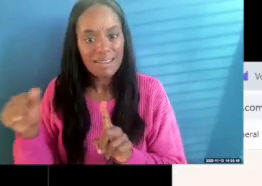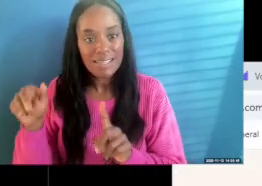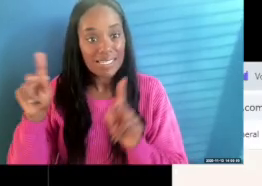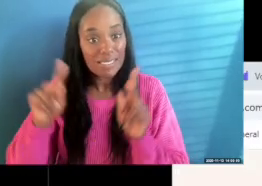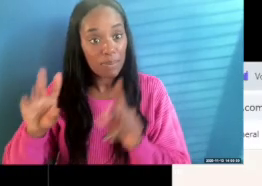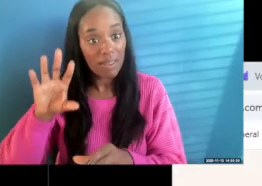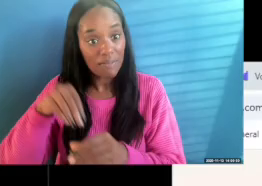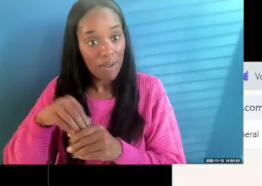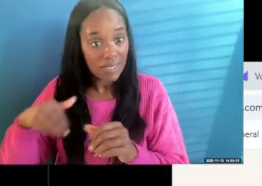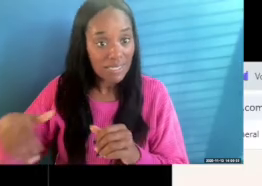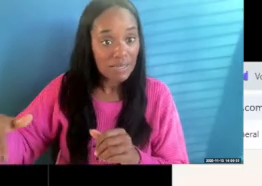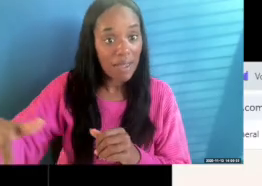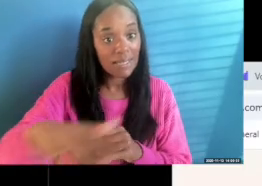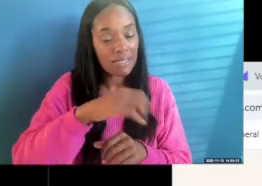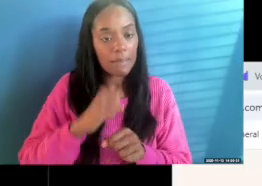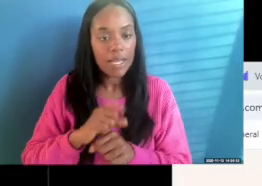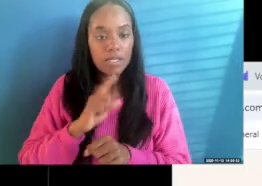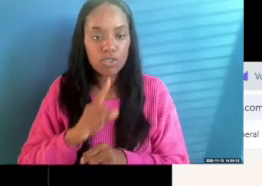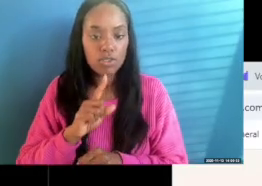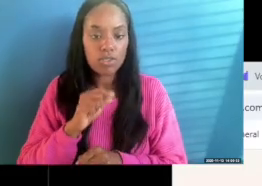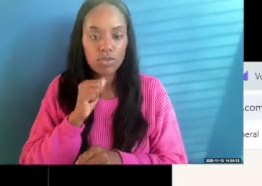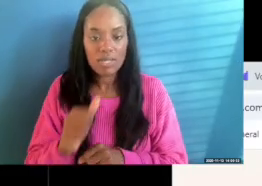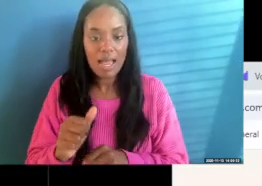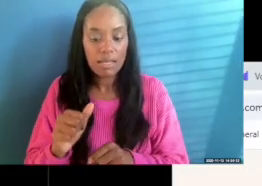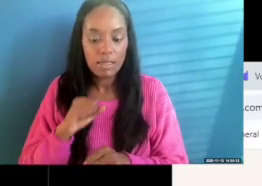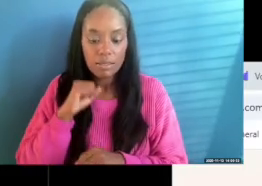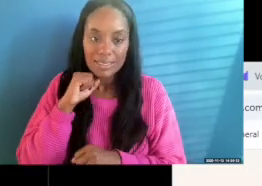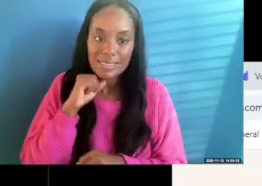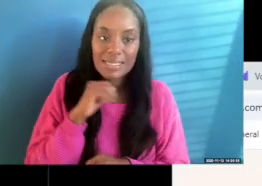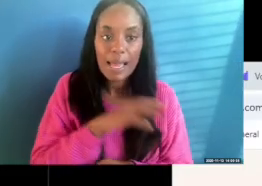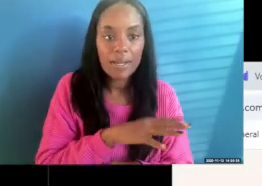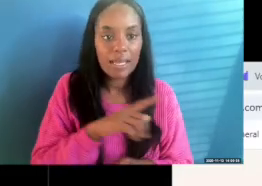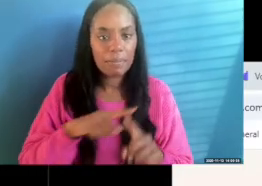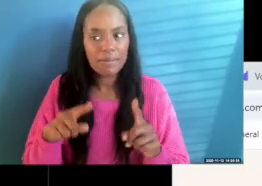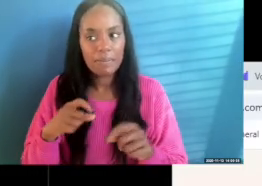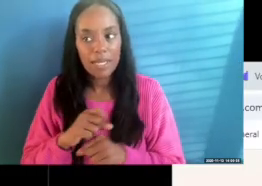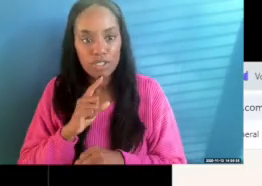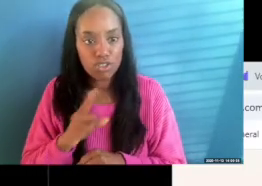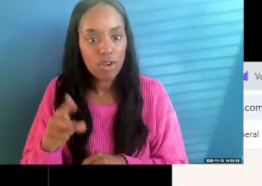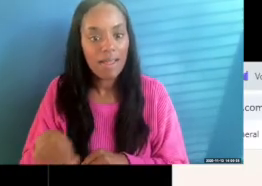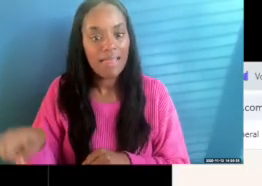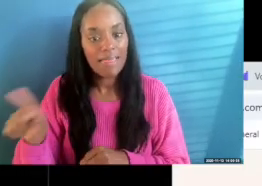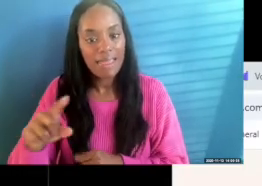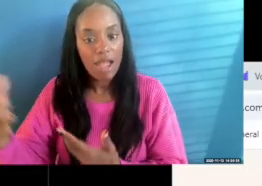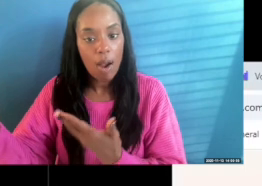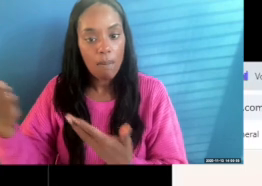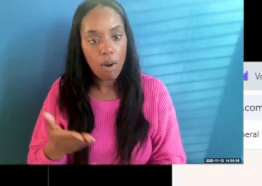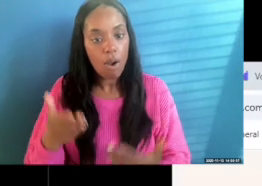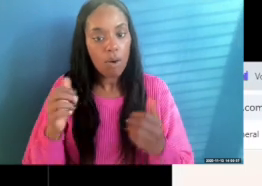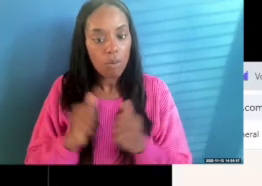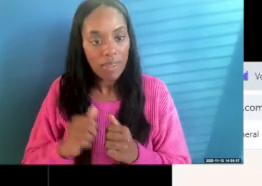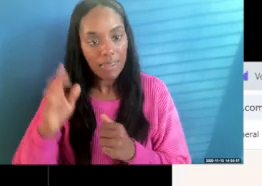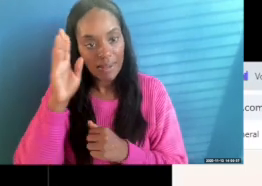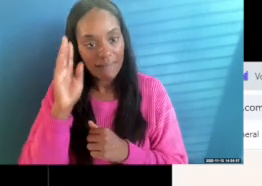not just pavement, poles, chargers, or parks. It's also people. And I always have to